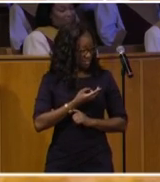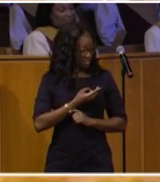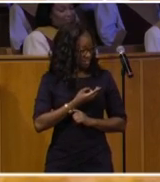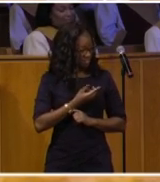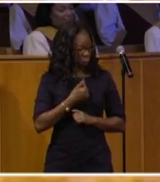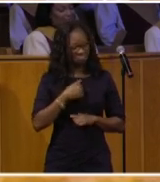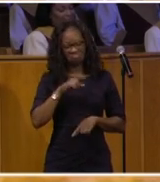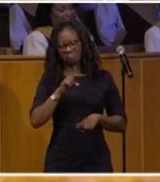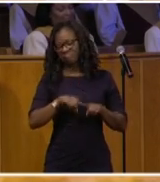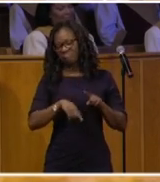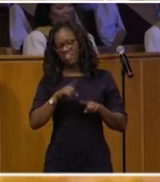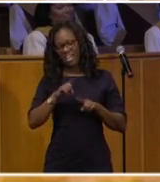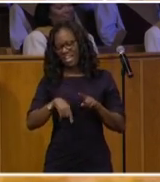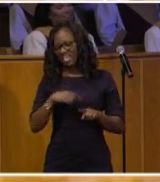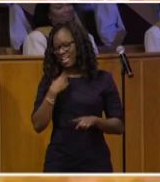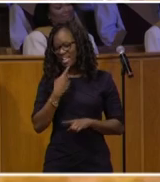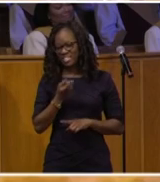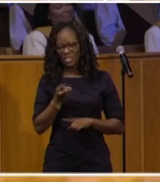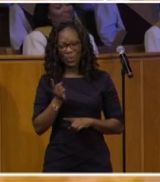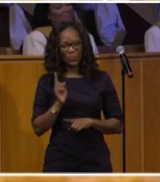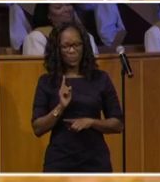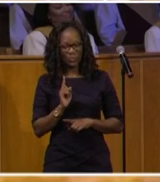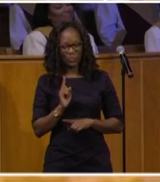I cannot tell you